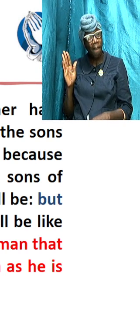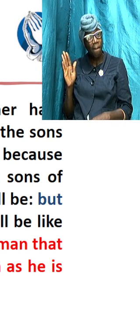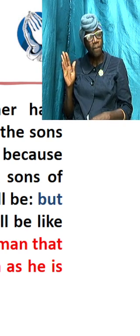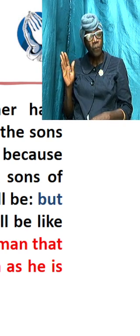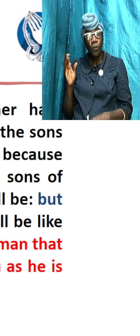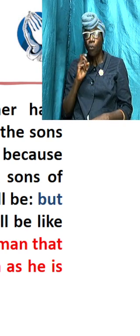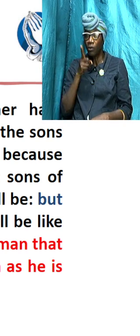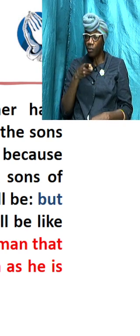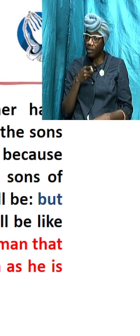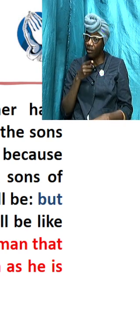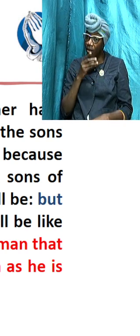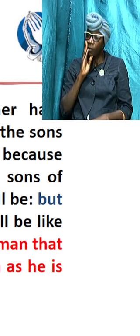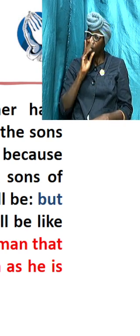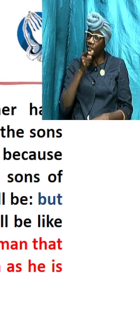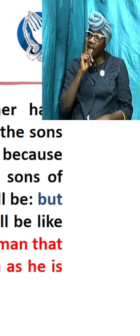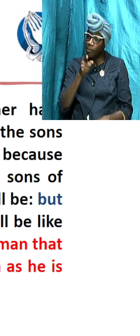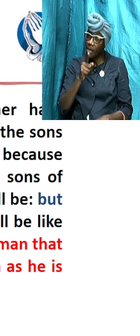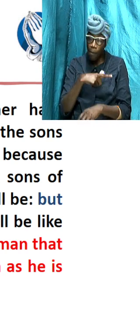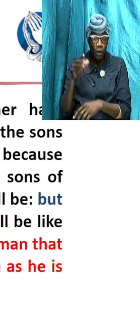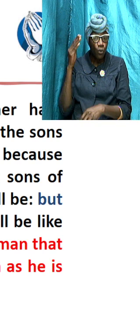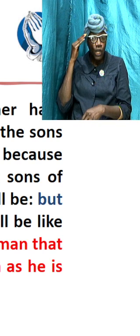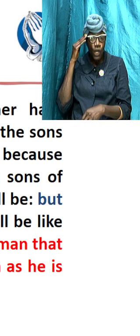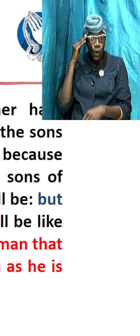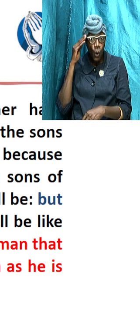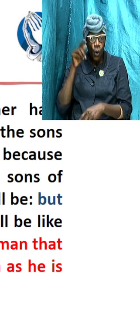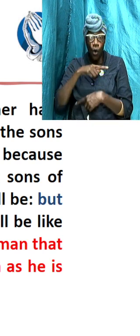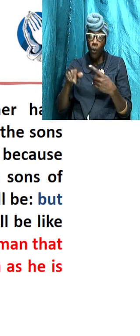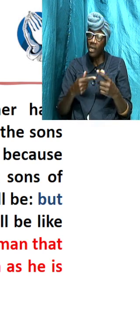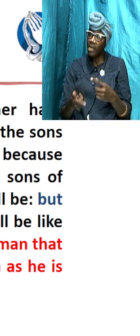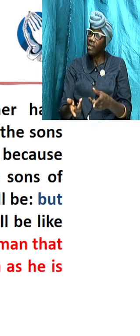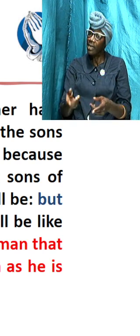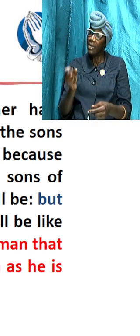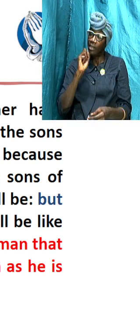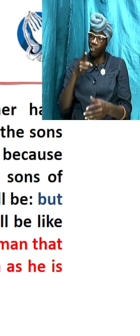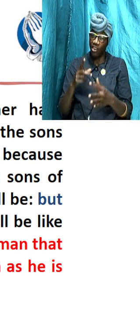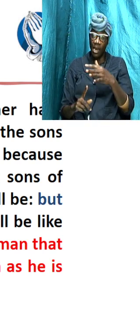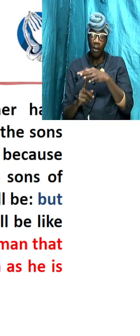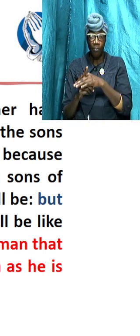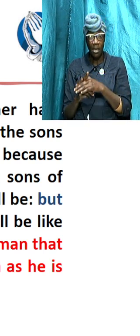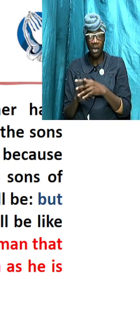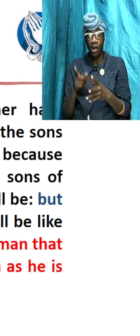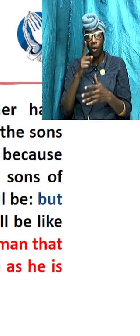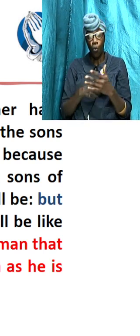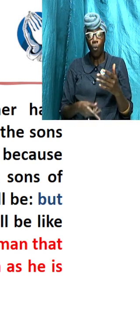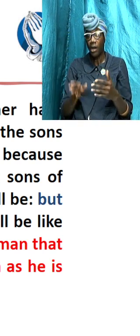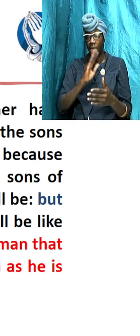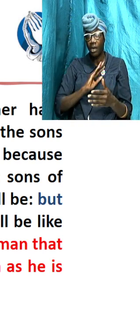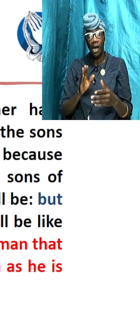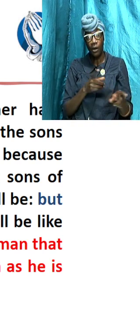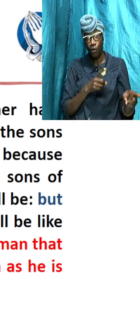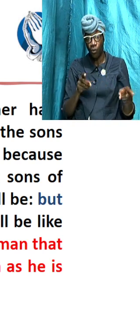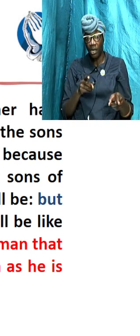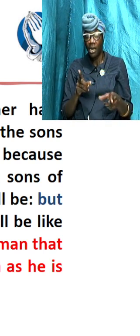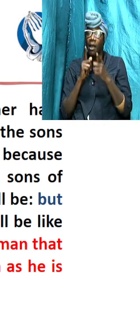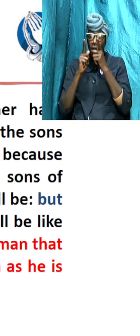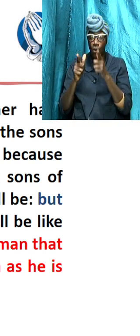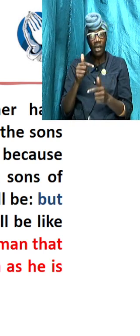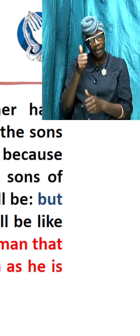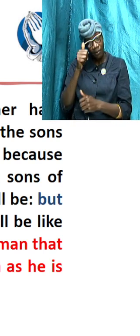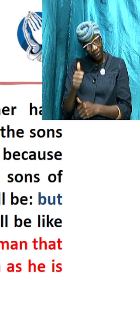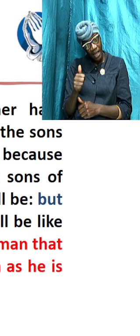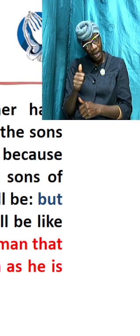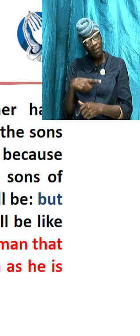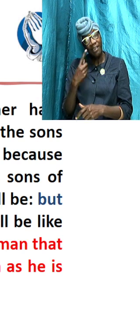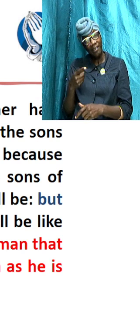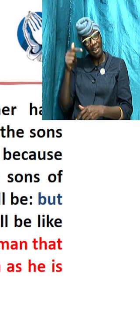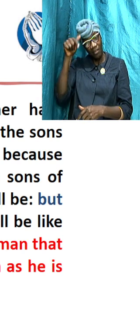we shall be, but we know that when he shall appear, in other words, what God is doing, God is looking at himself. And God is saying,